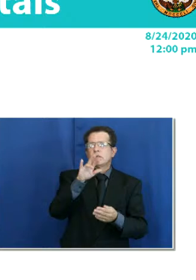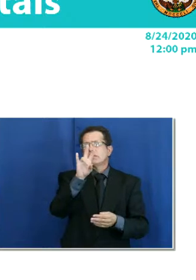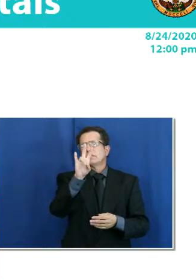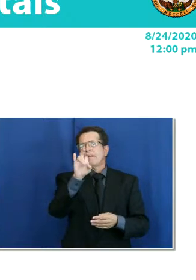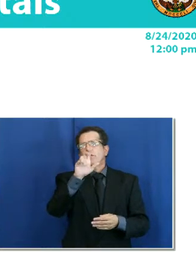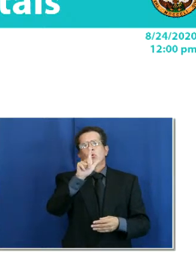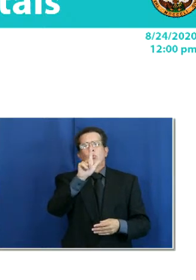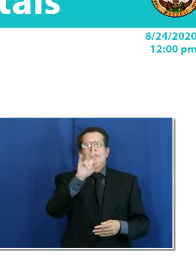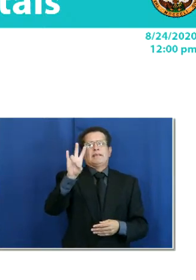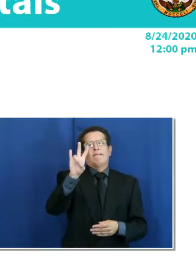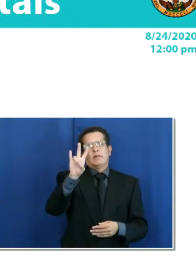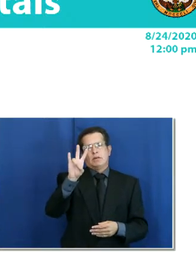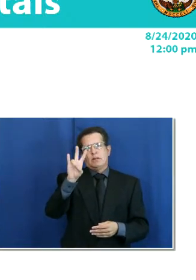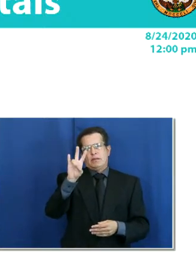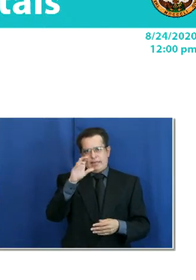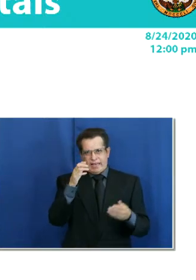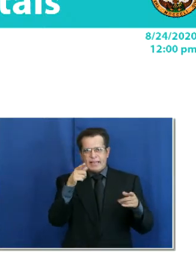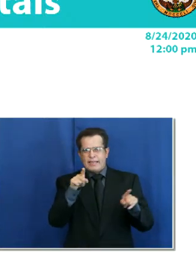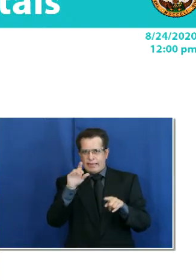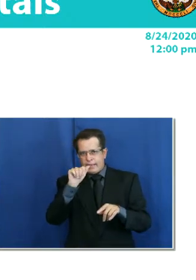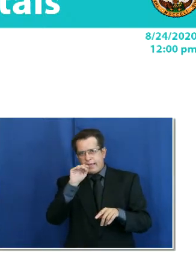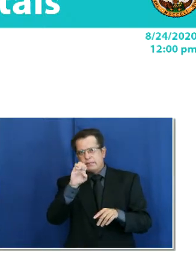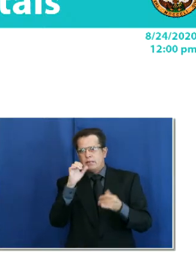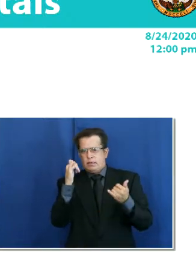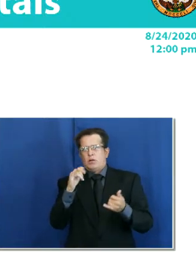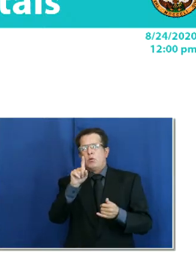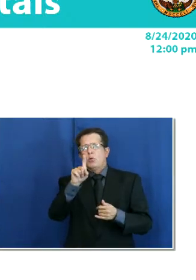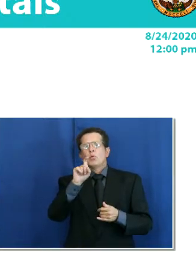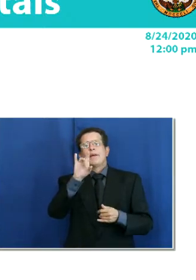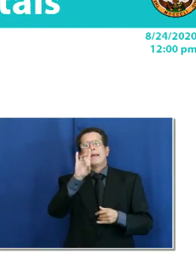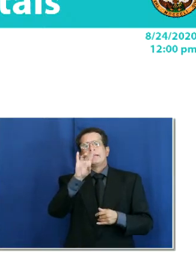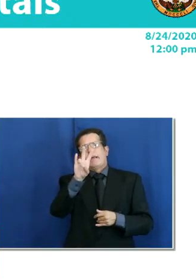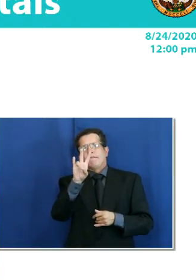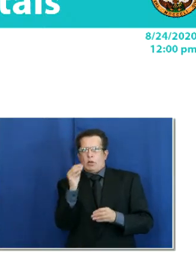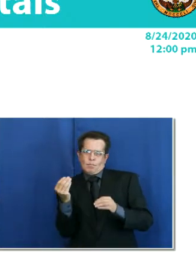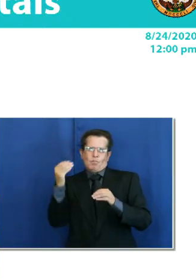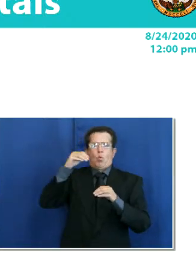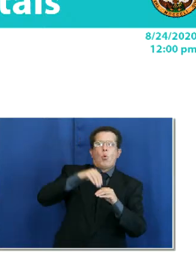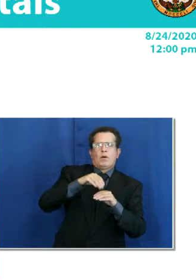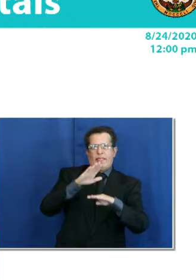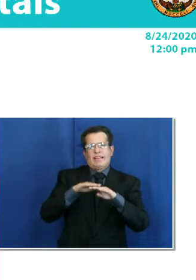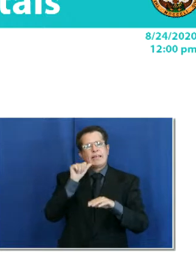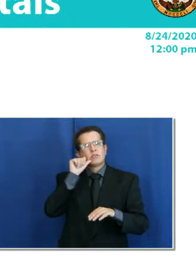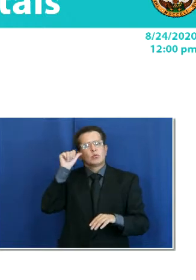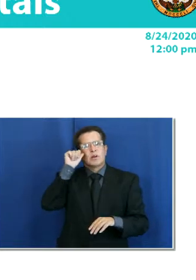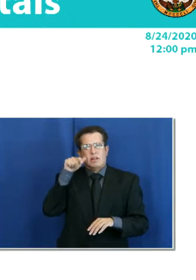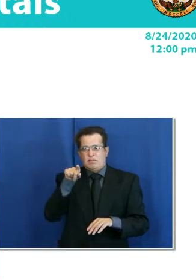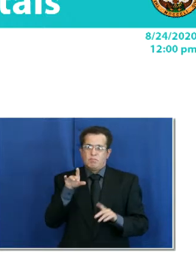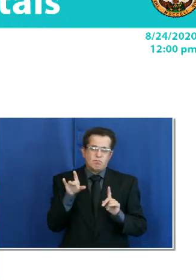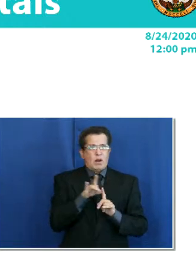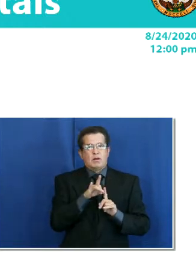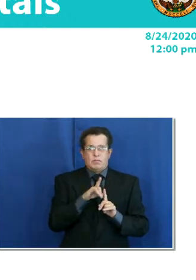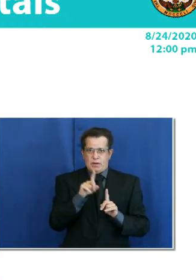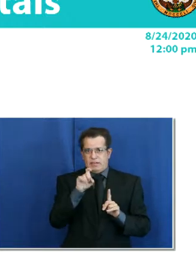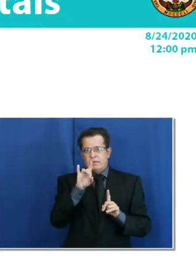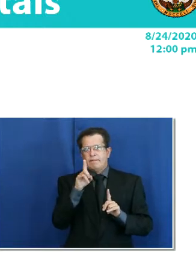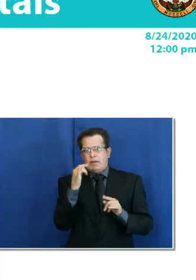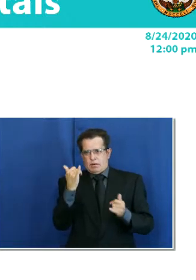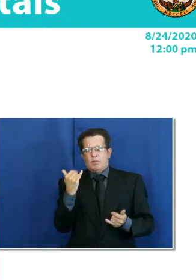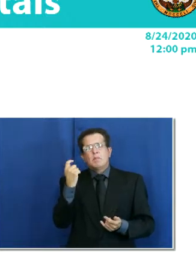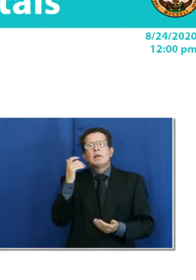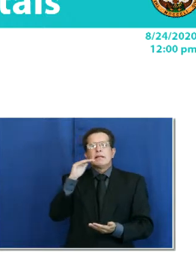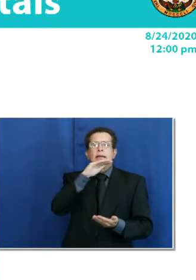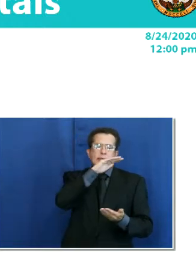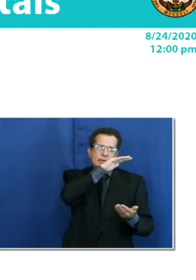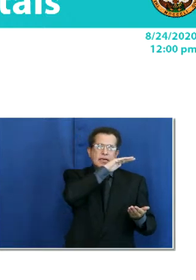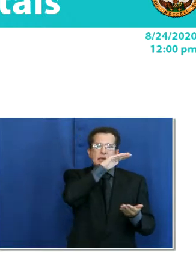36,727 cases, which is 187 more cases than yesterday, and a decrease in new cases since